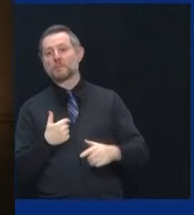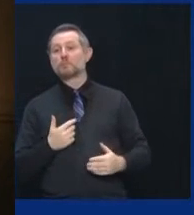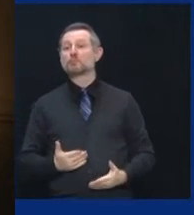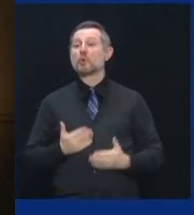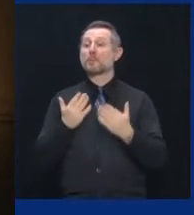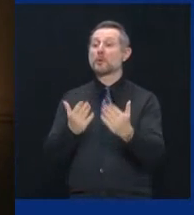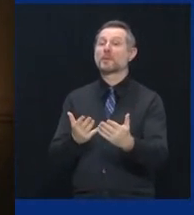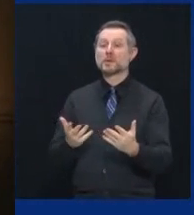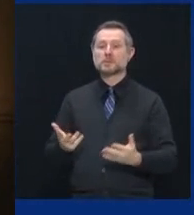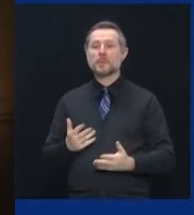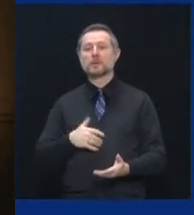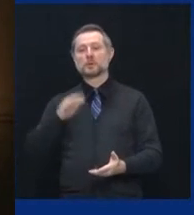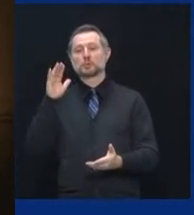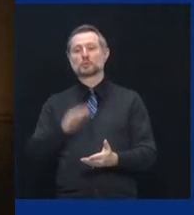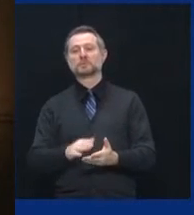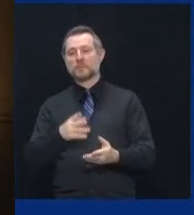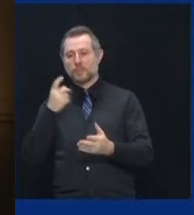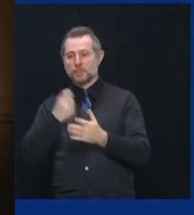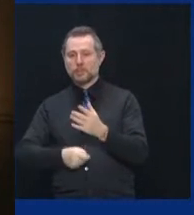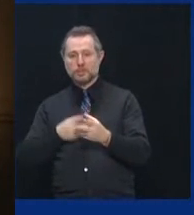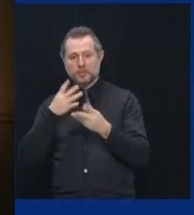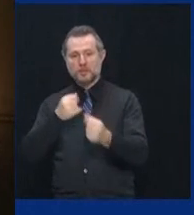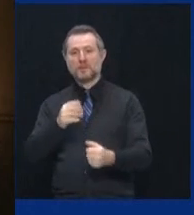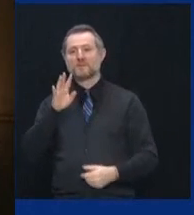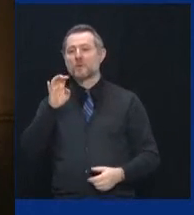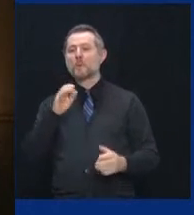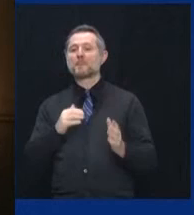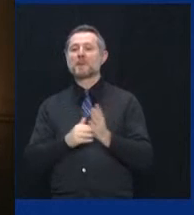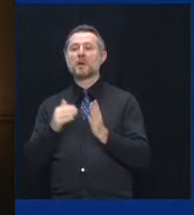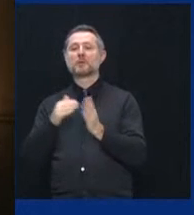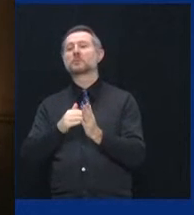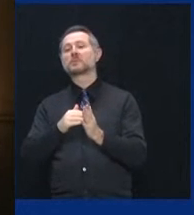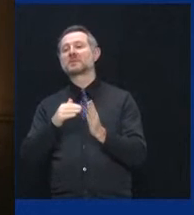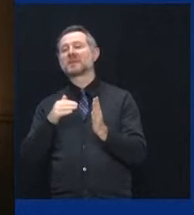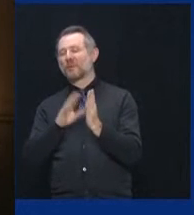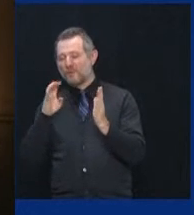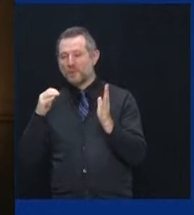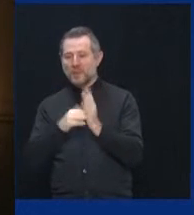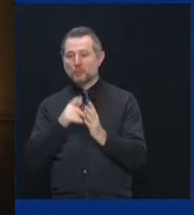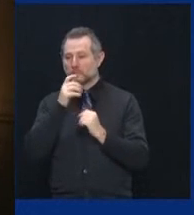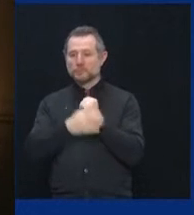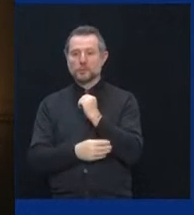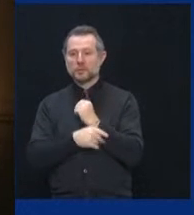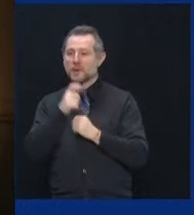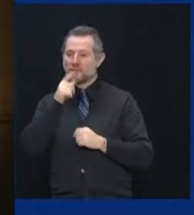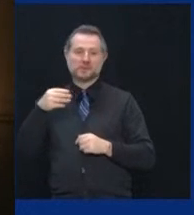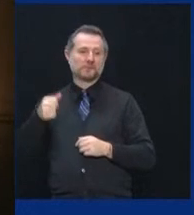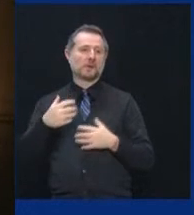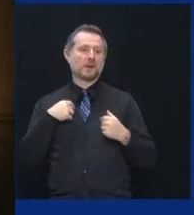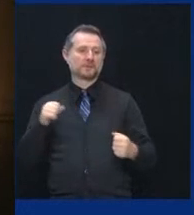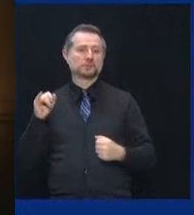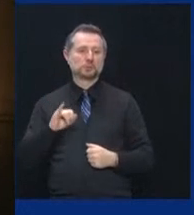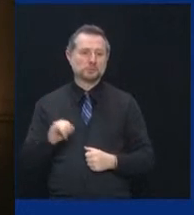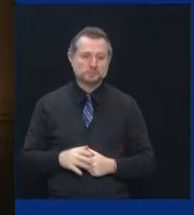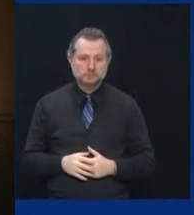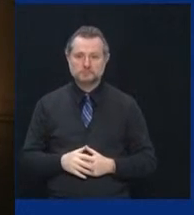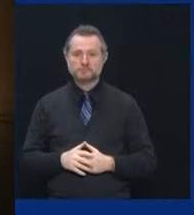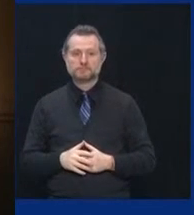eliminate premiums for 400,000 more low-income New Yorkers. Our new